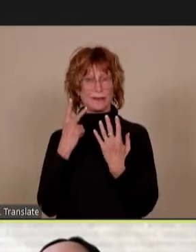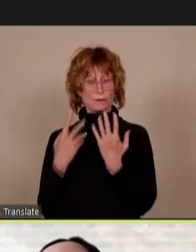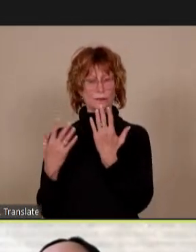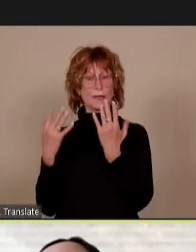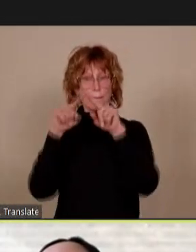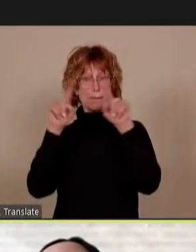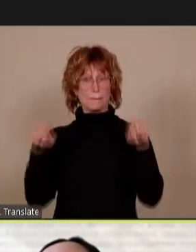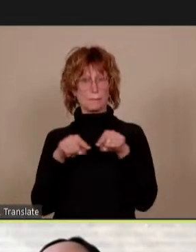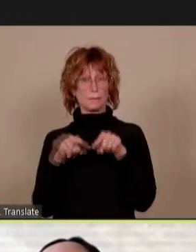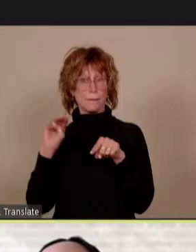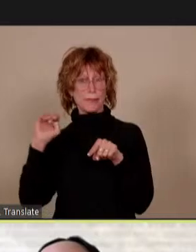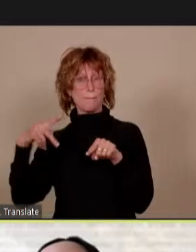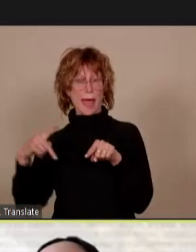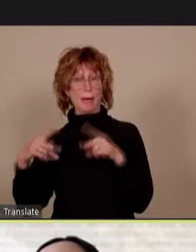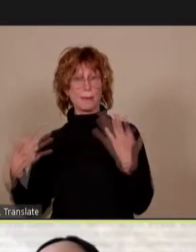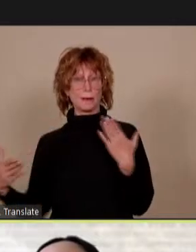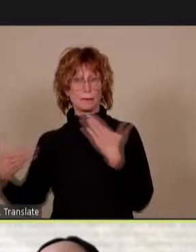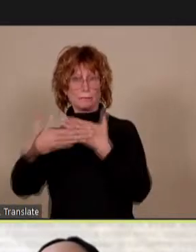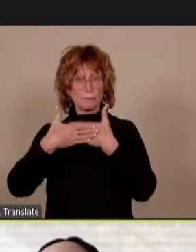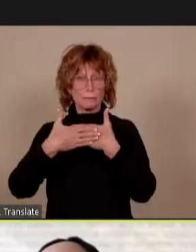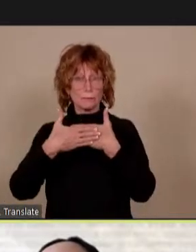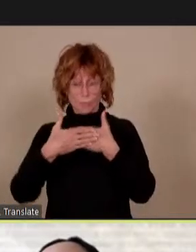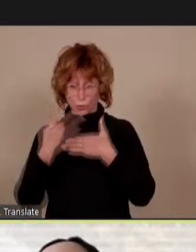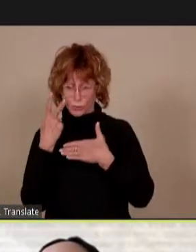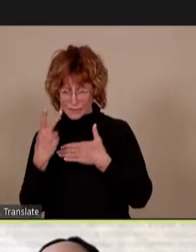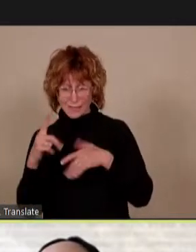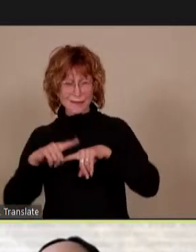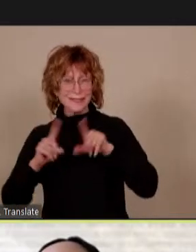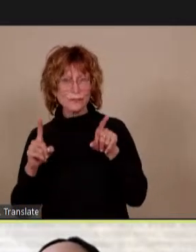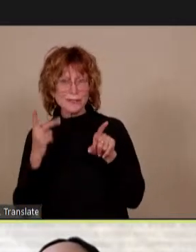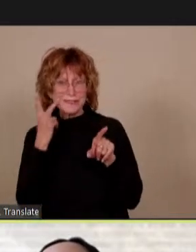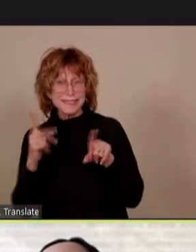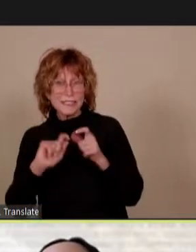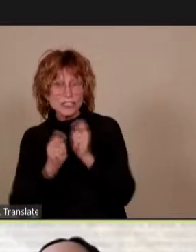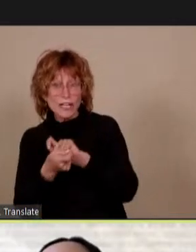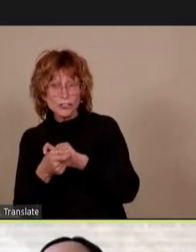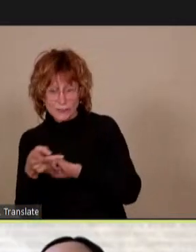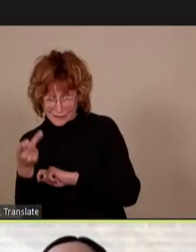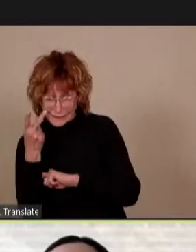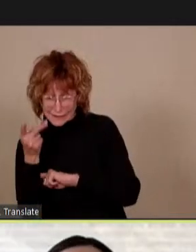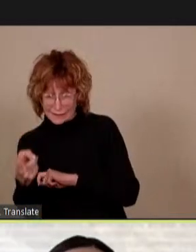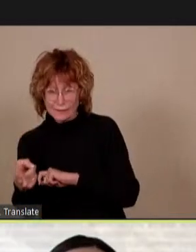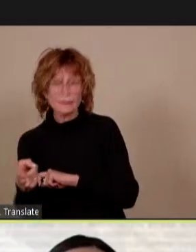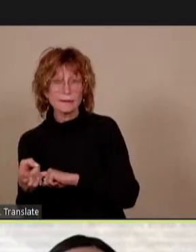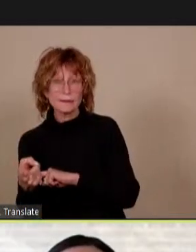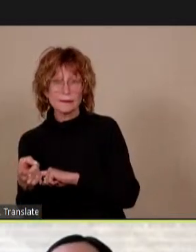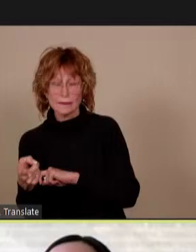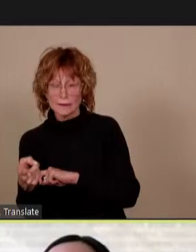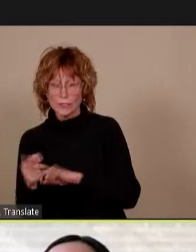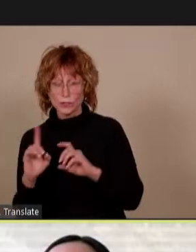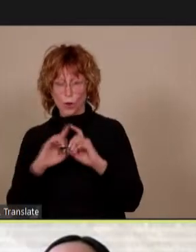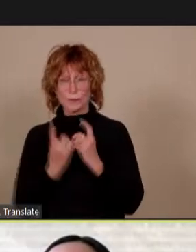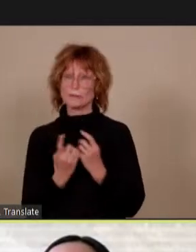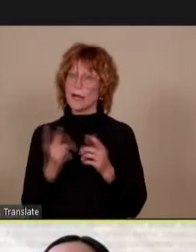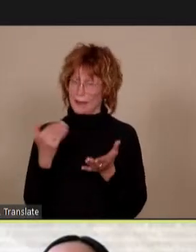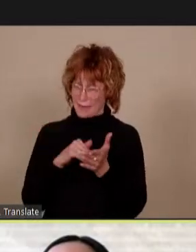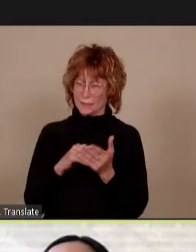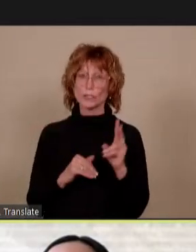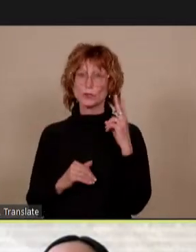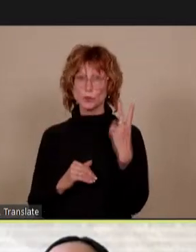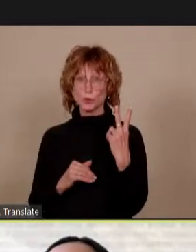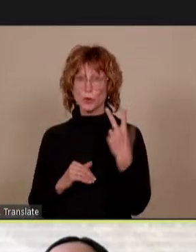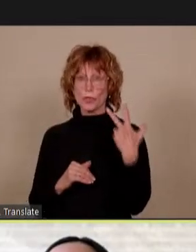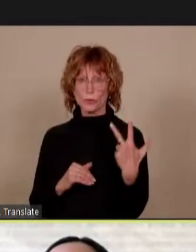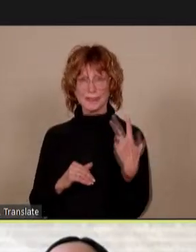it's highlighted, and you'll see where the changes are. As I mentioned, districts 2, 3,